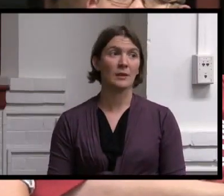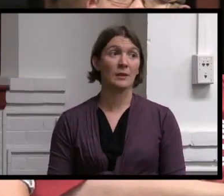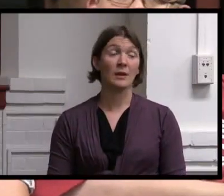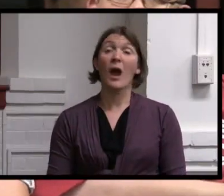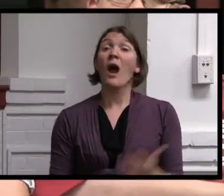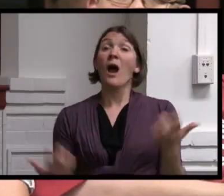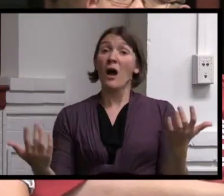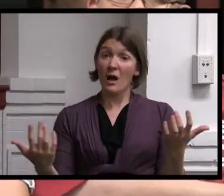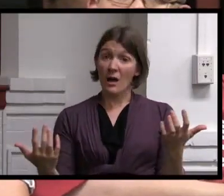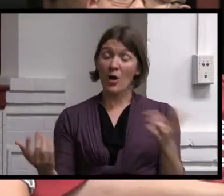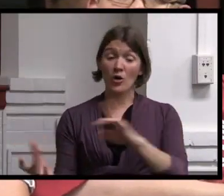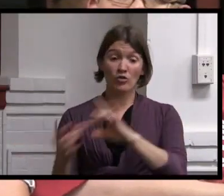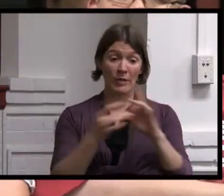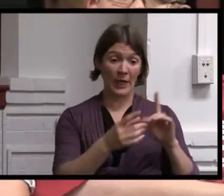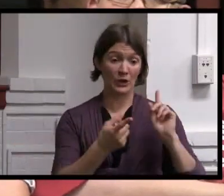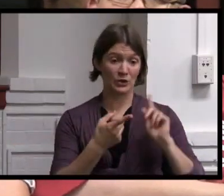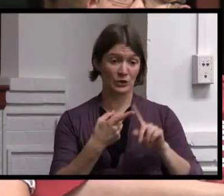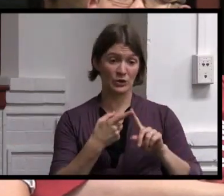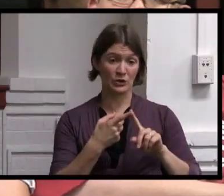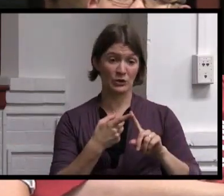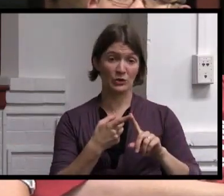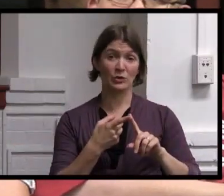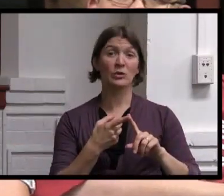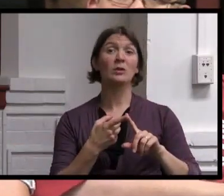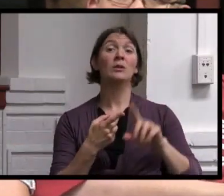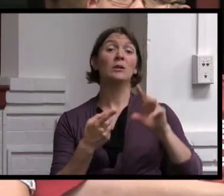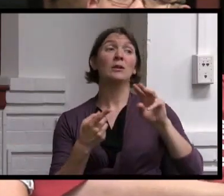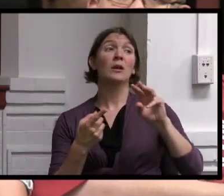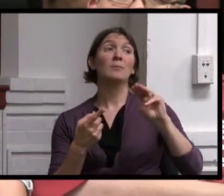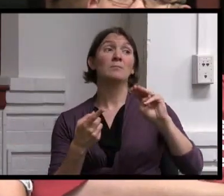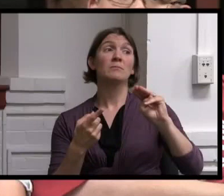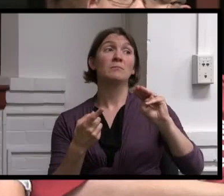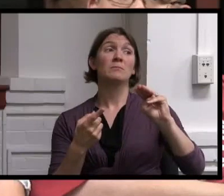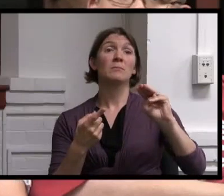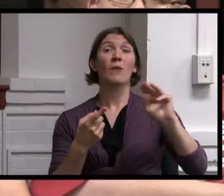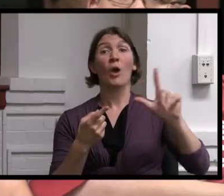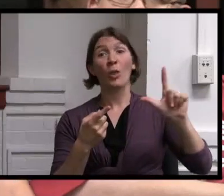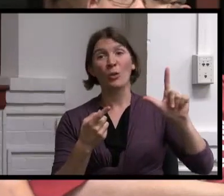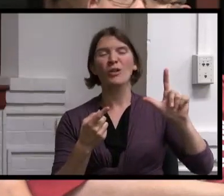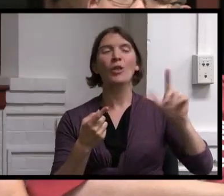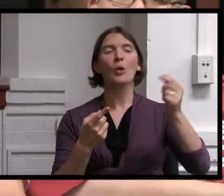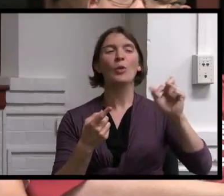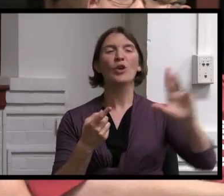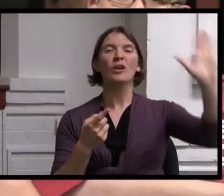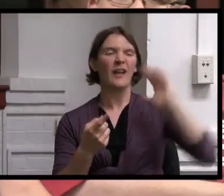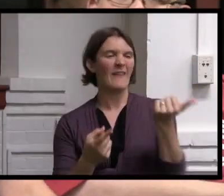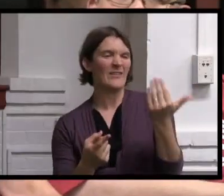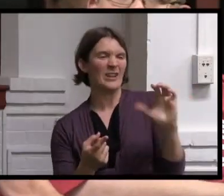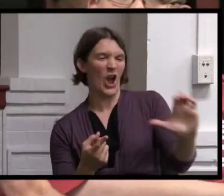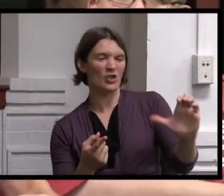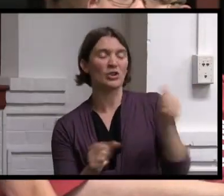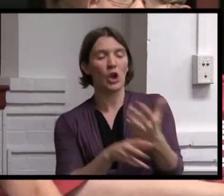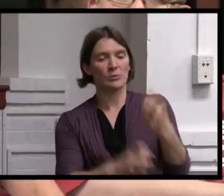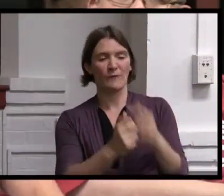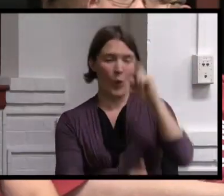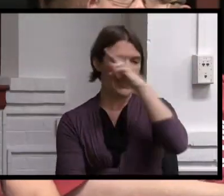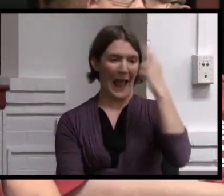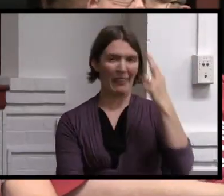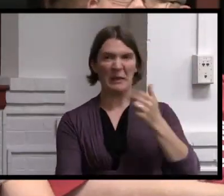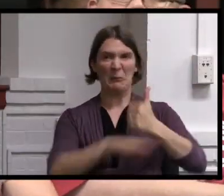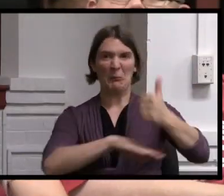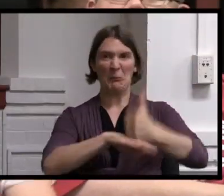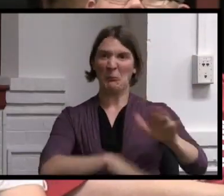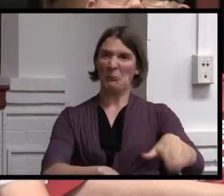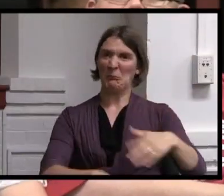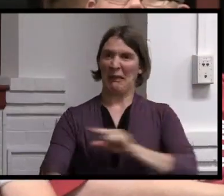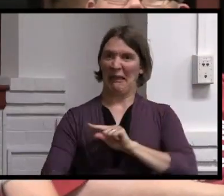in deference to Martin Luther, who caused a lot of problems for Catholics around the 1500s, said something